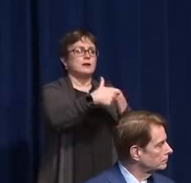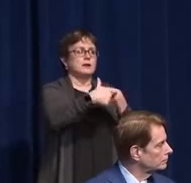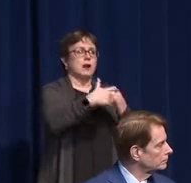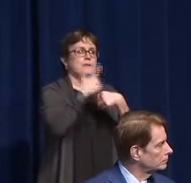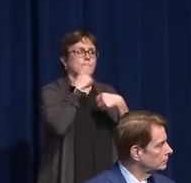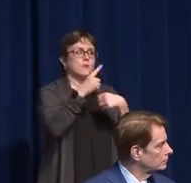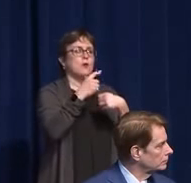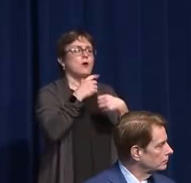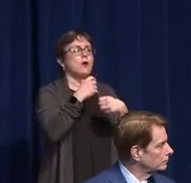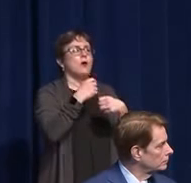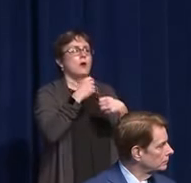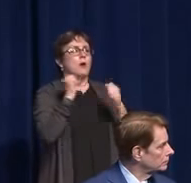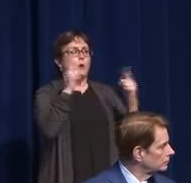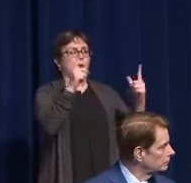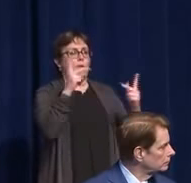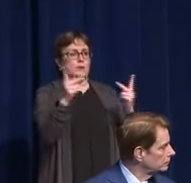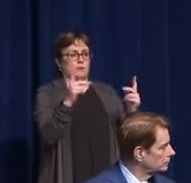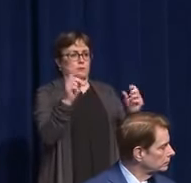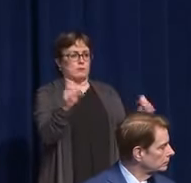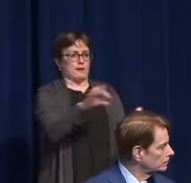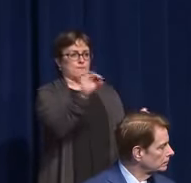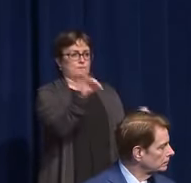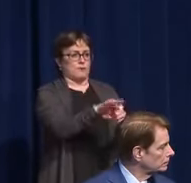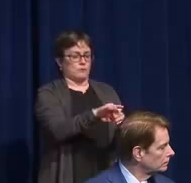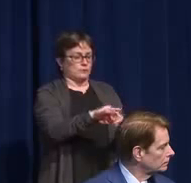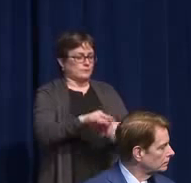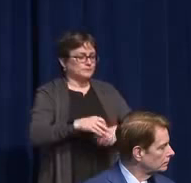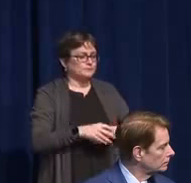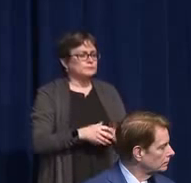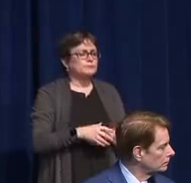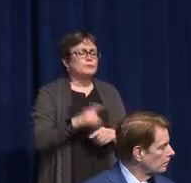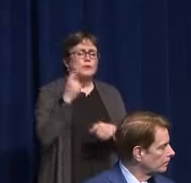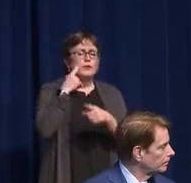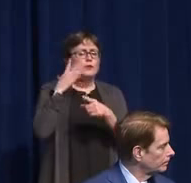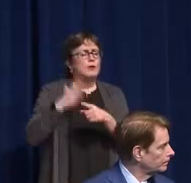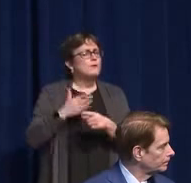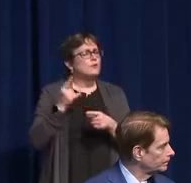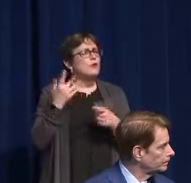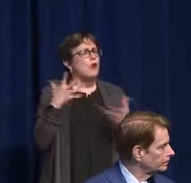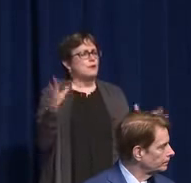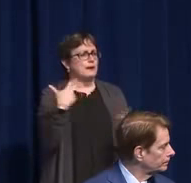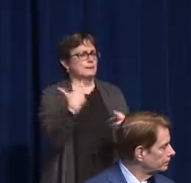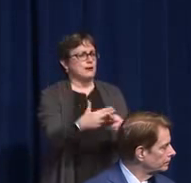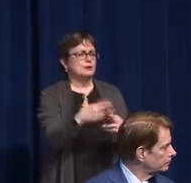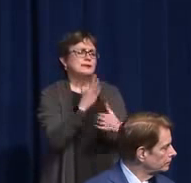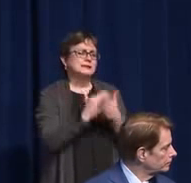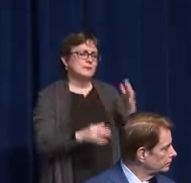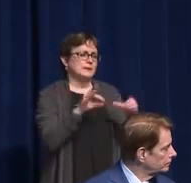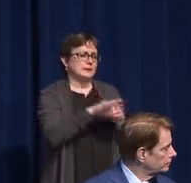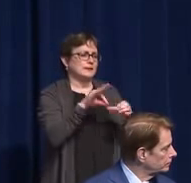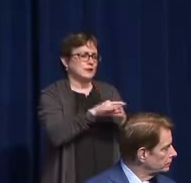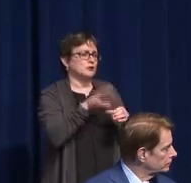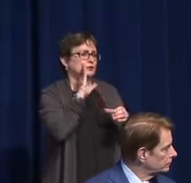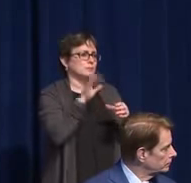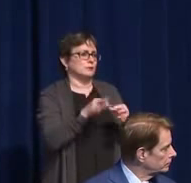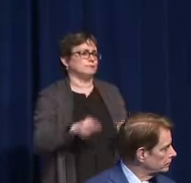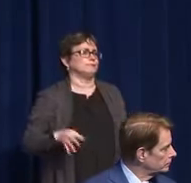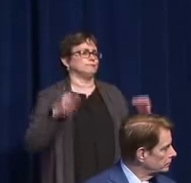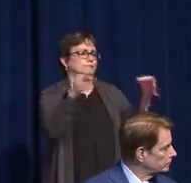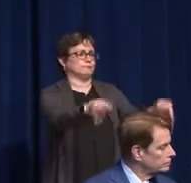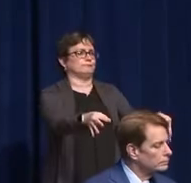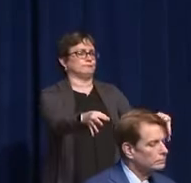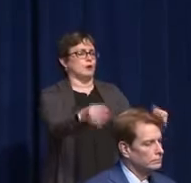the governor has also noted, several of the upcoming elections are postponed until May